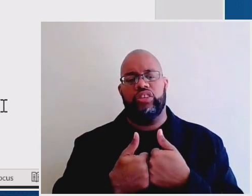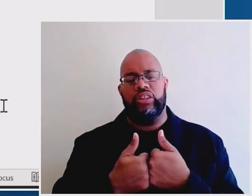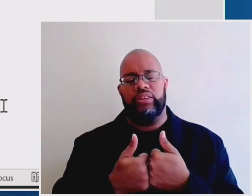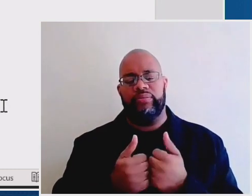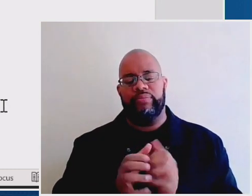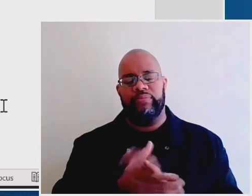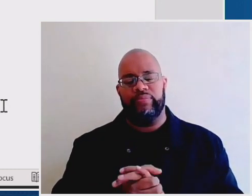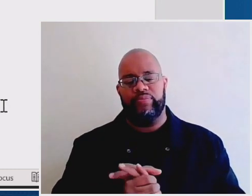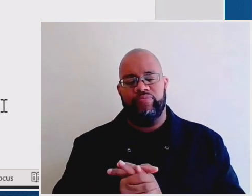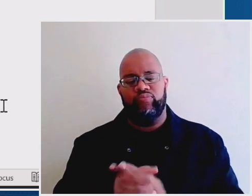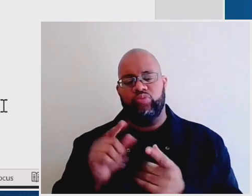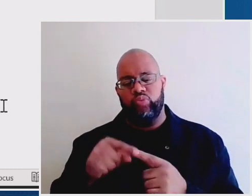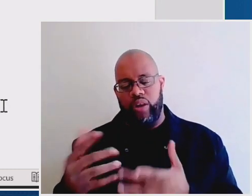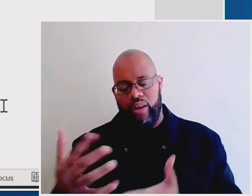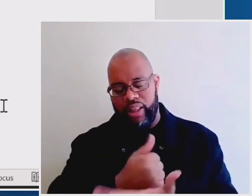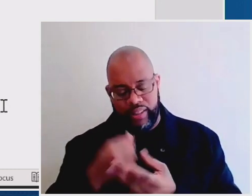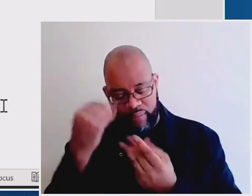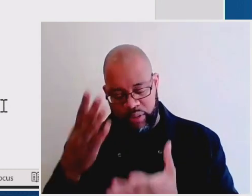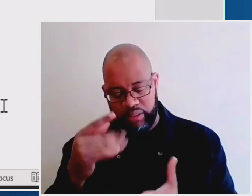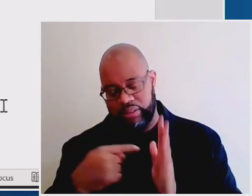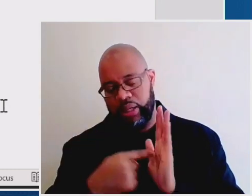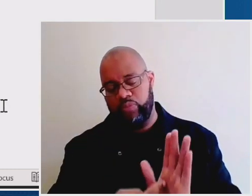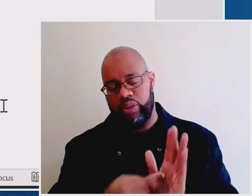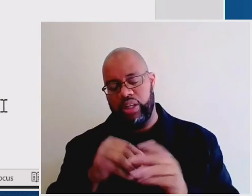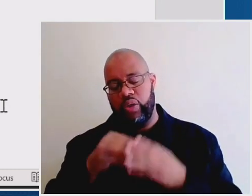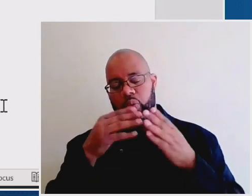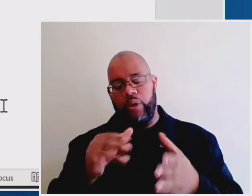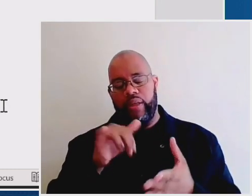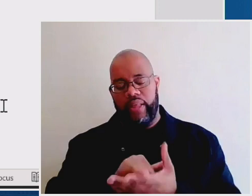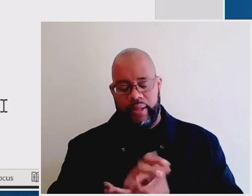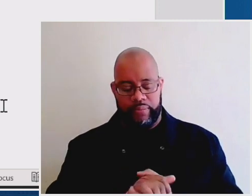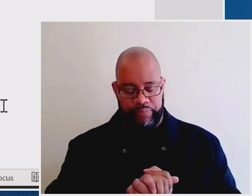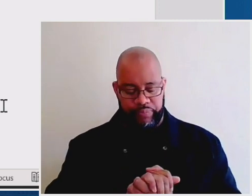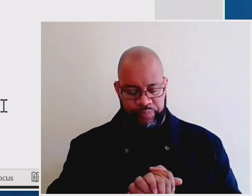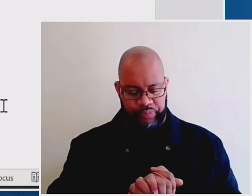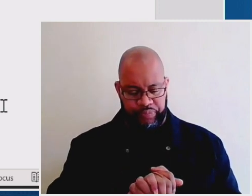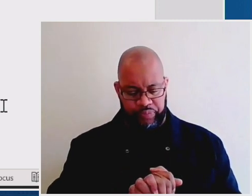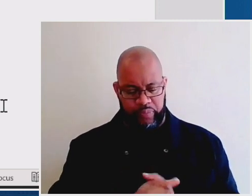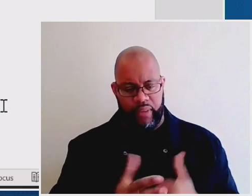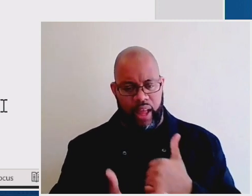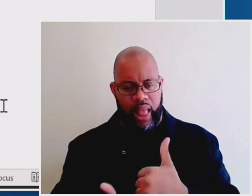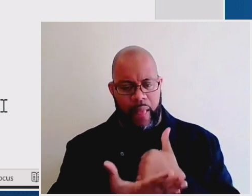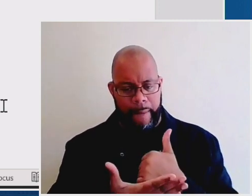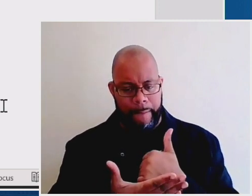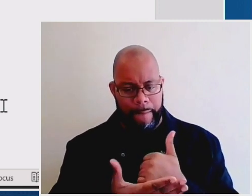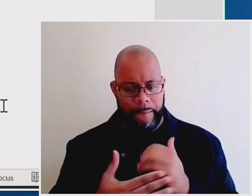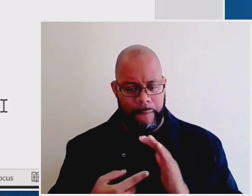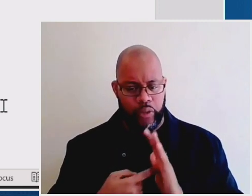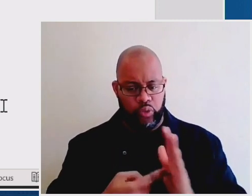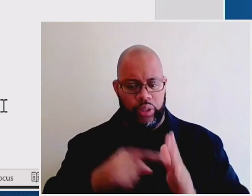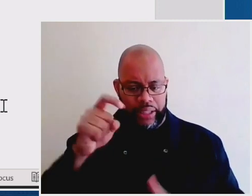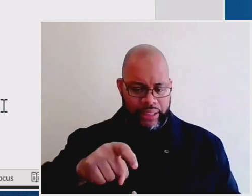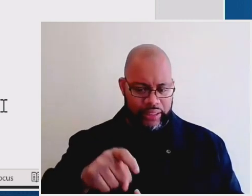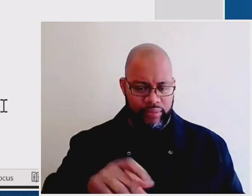collect data and demonstrate it in a way that would help us show need. So it was a